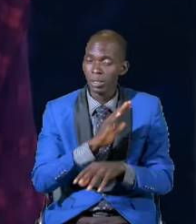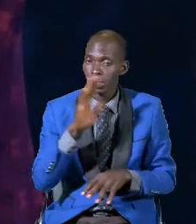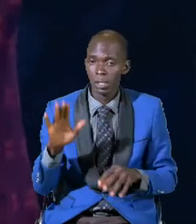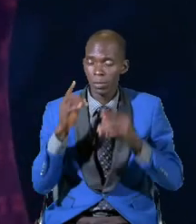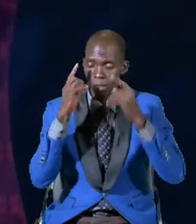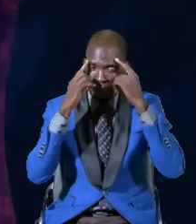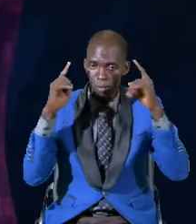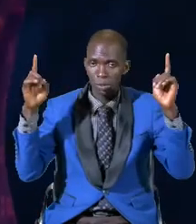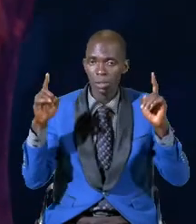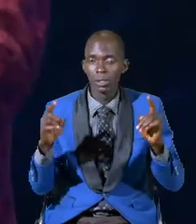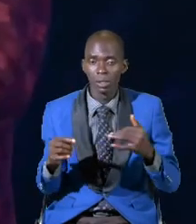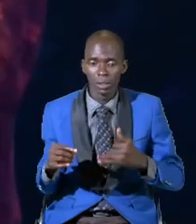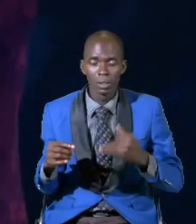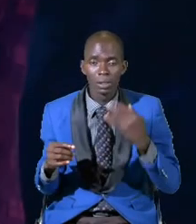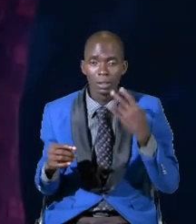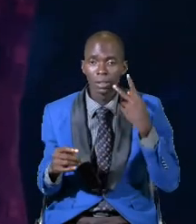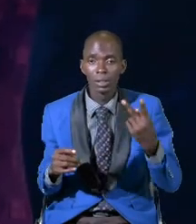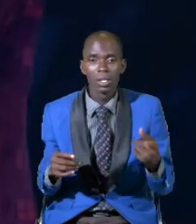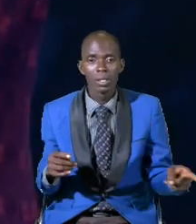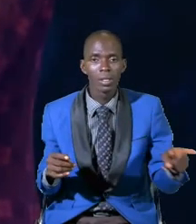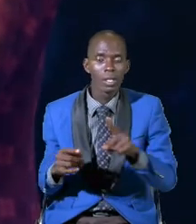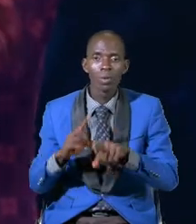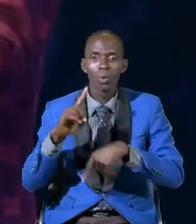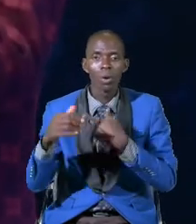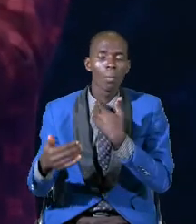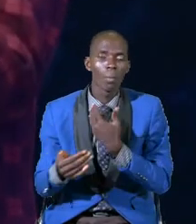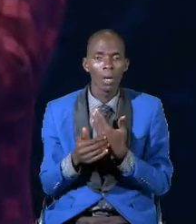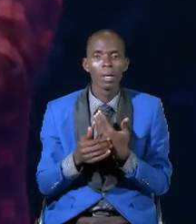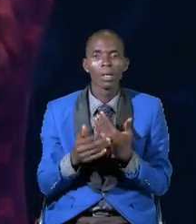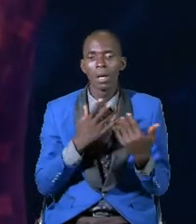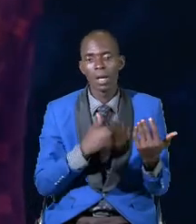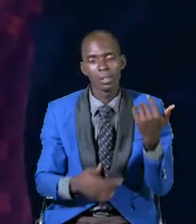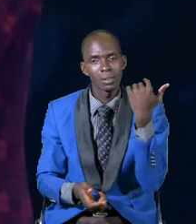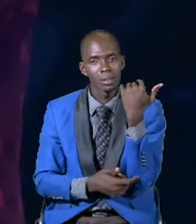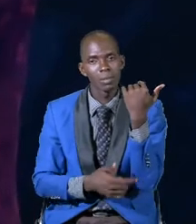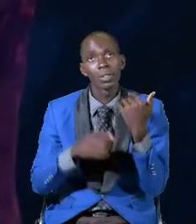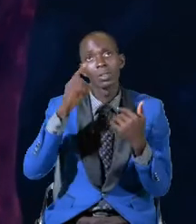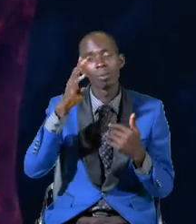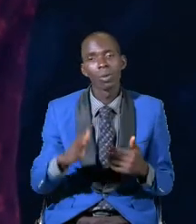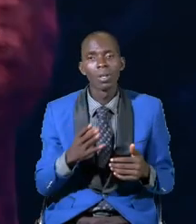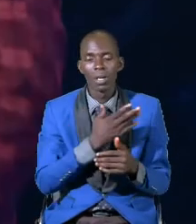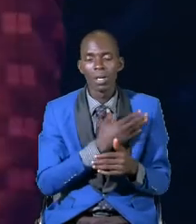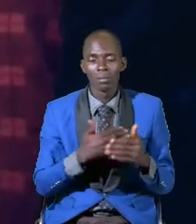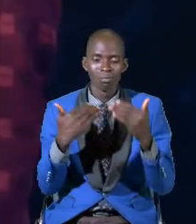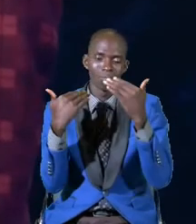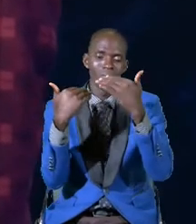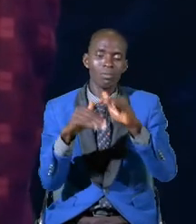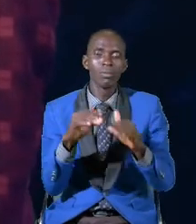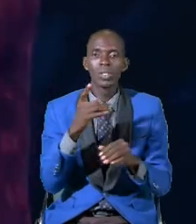back and tempted God. Look at this. And limited the Holy One of